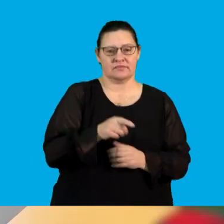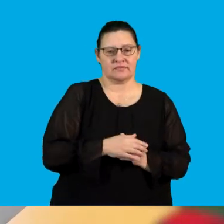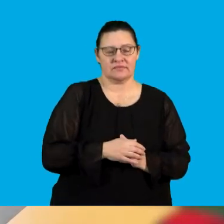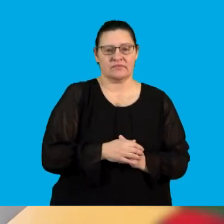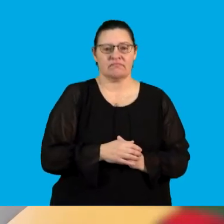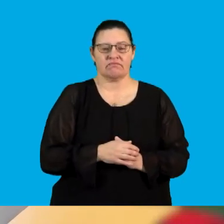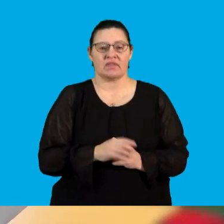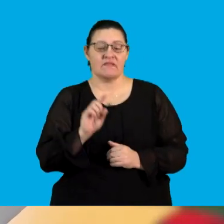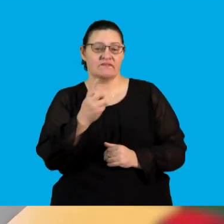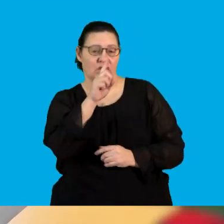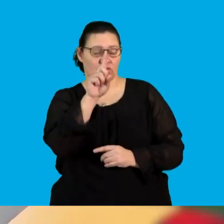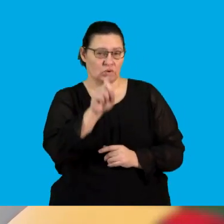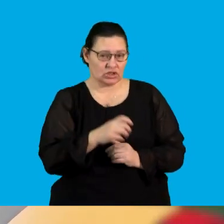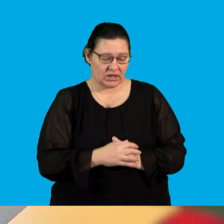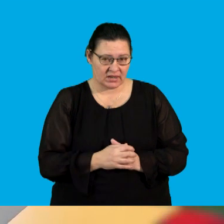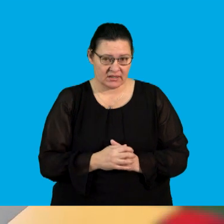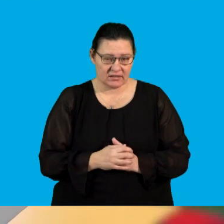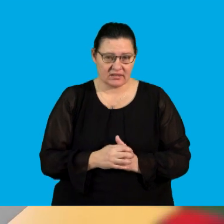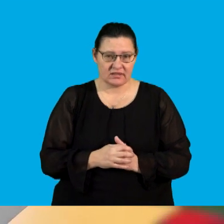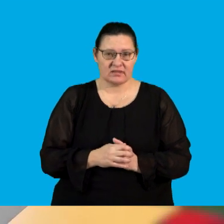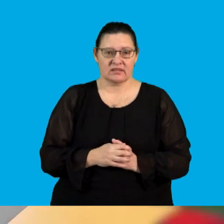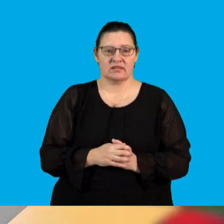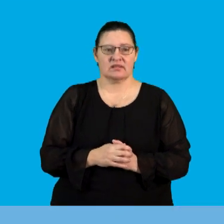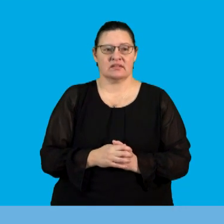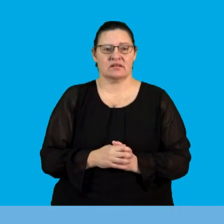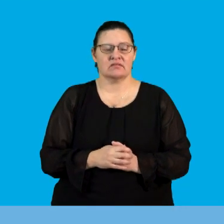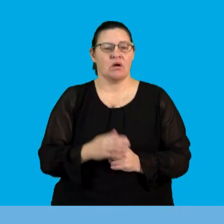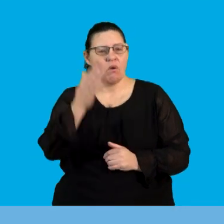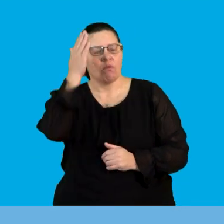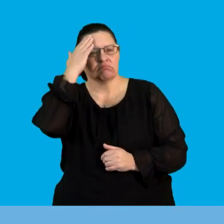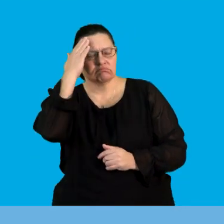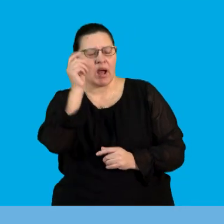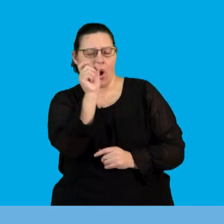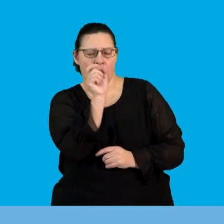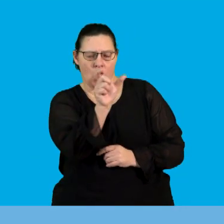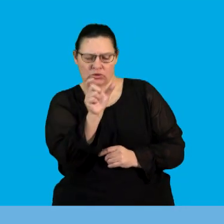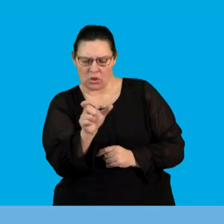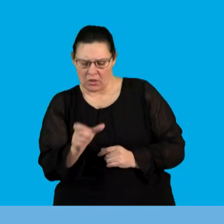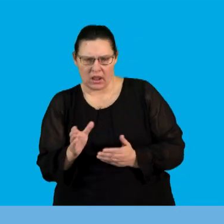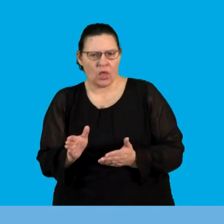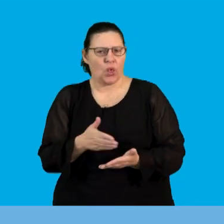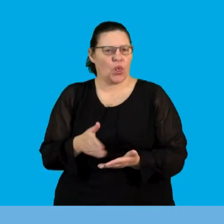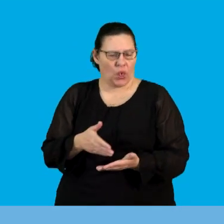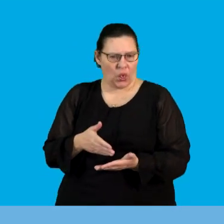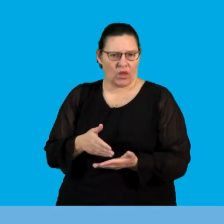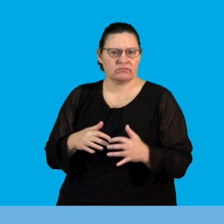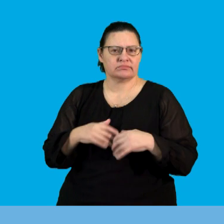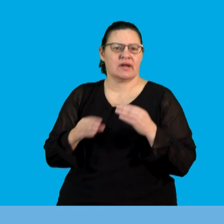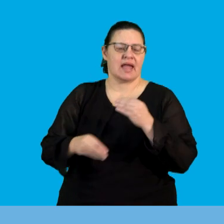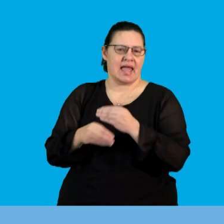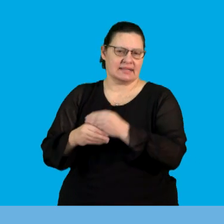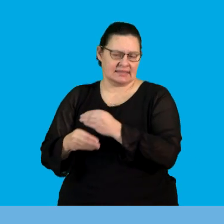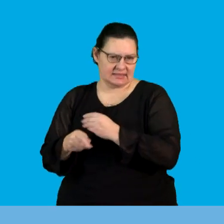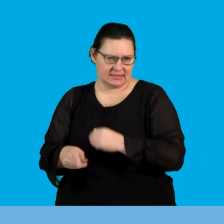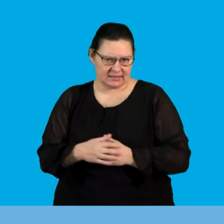start. The first question that we are given is, we are supposed to fill in the missing words in these sentences and then we need